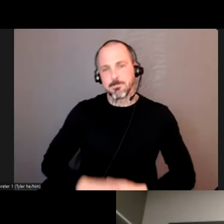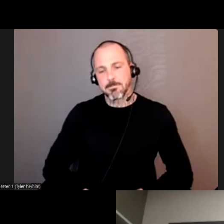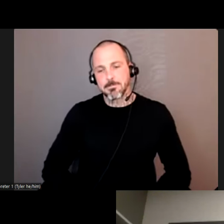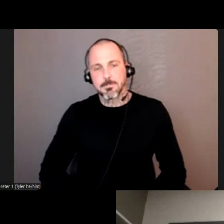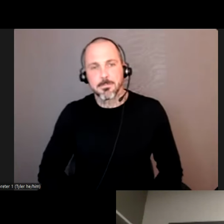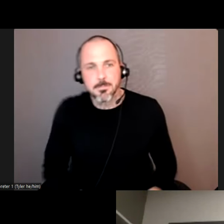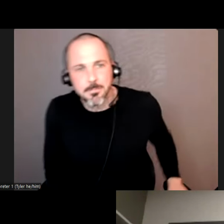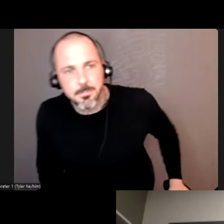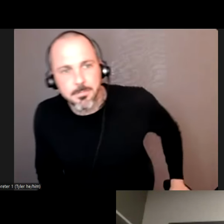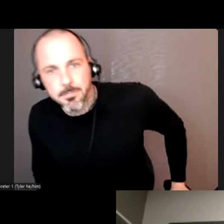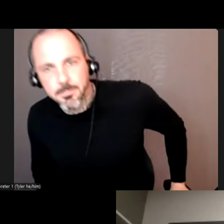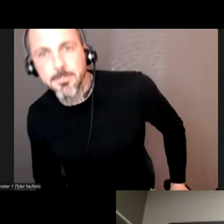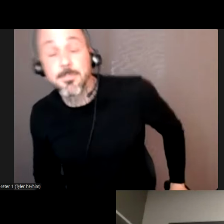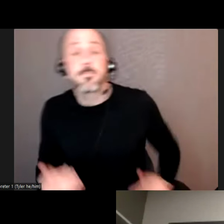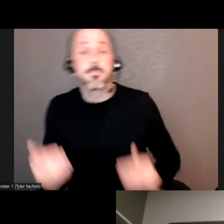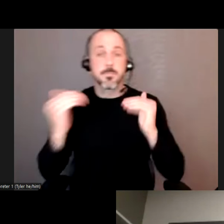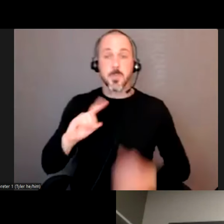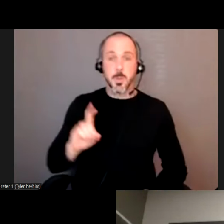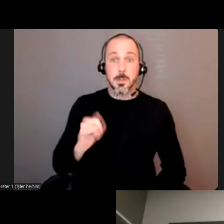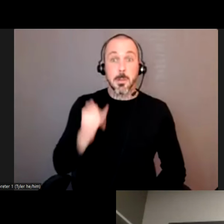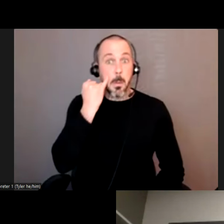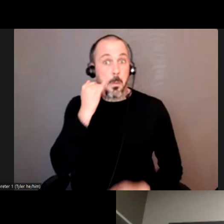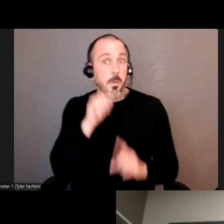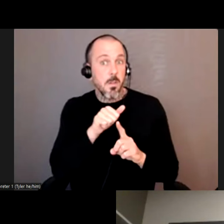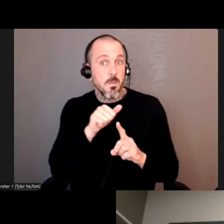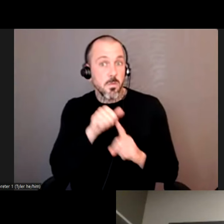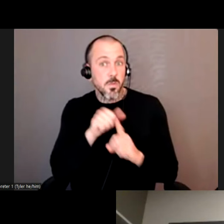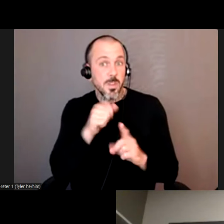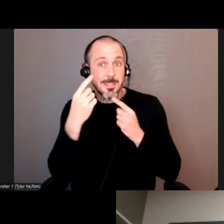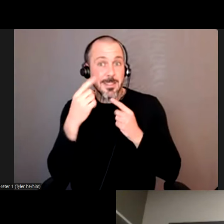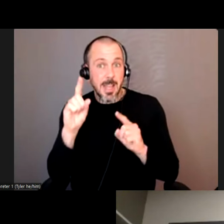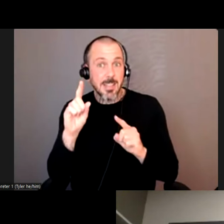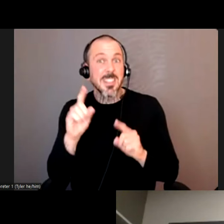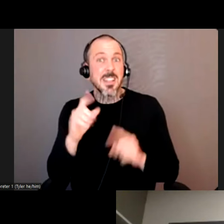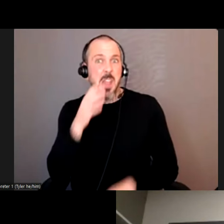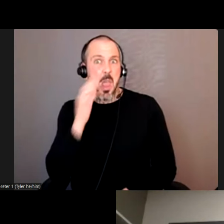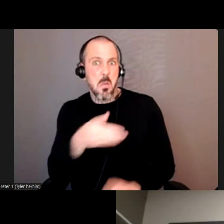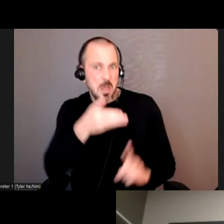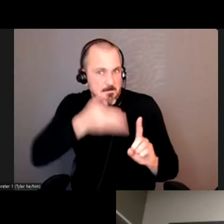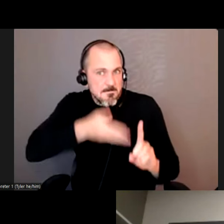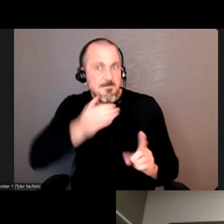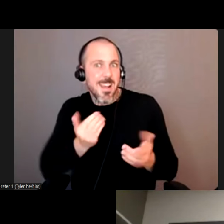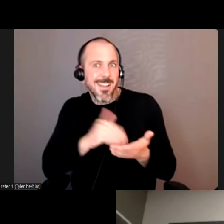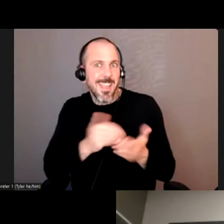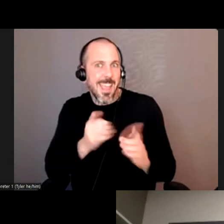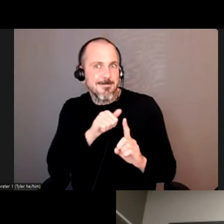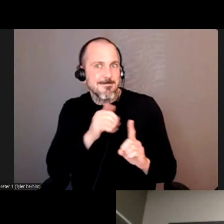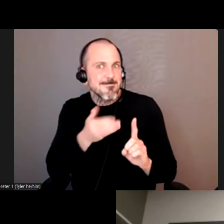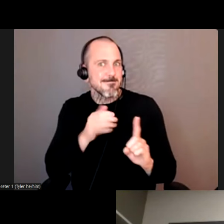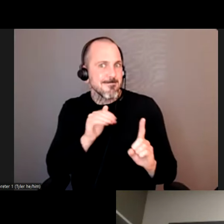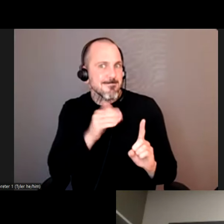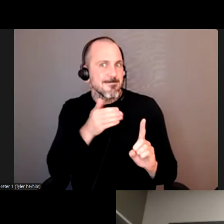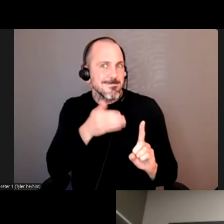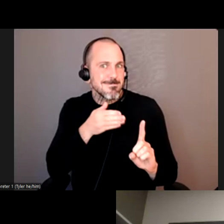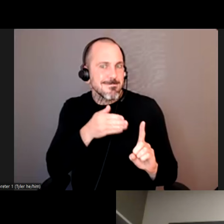once, that they come back again and again, sometimes several times. So how can people kind of avoid that? Because, you know, we hear about lists being